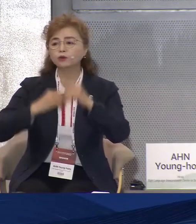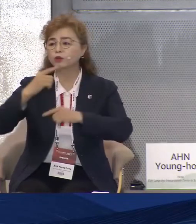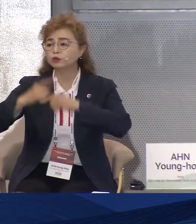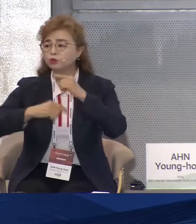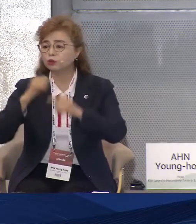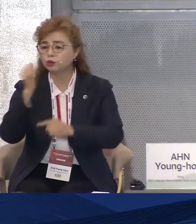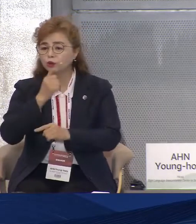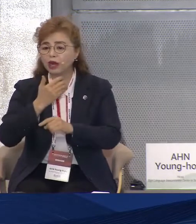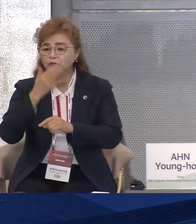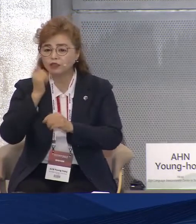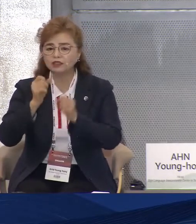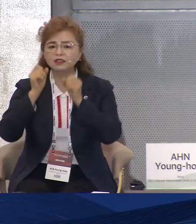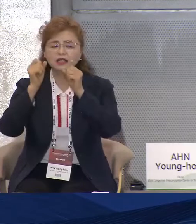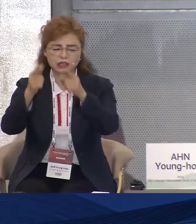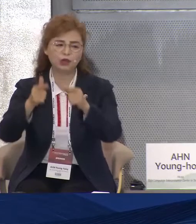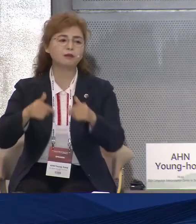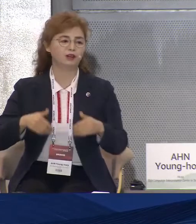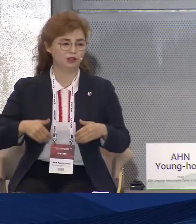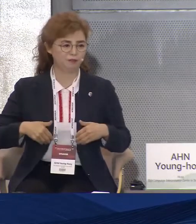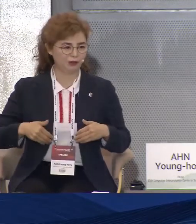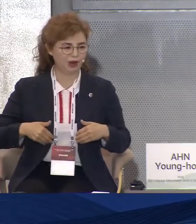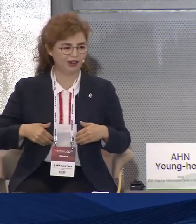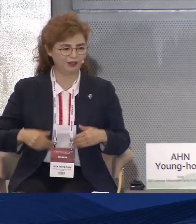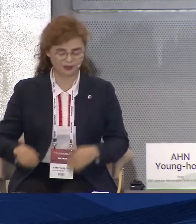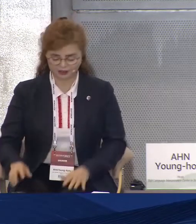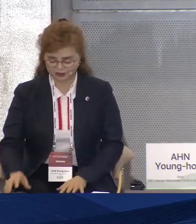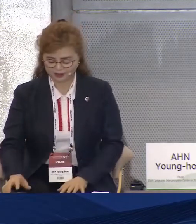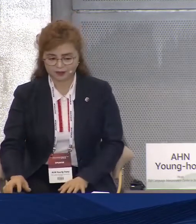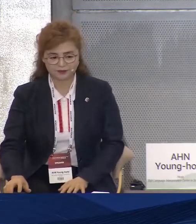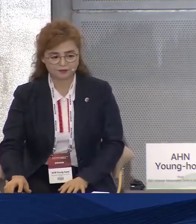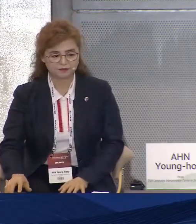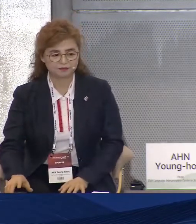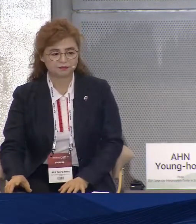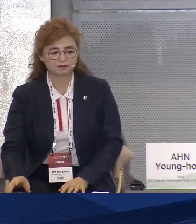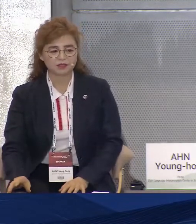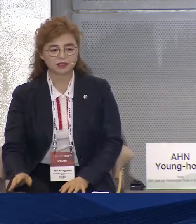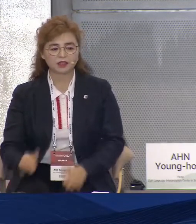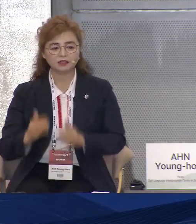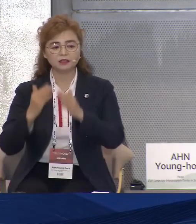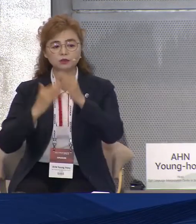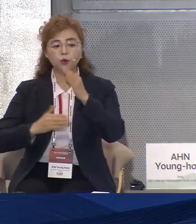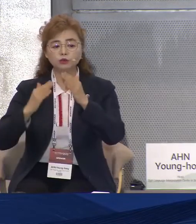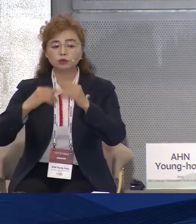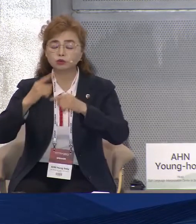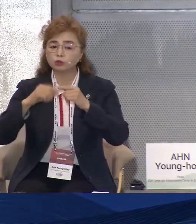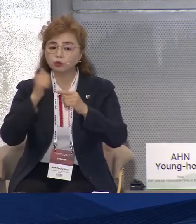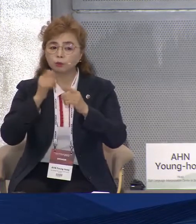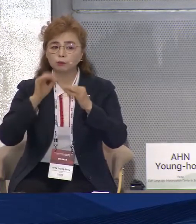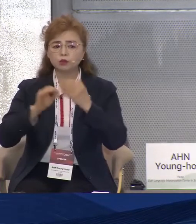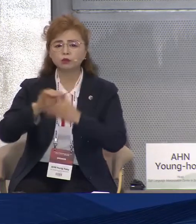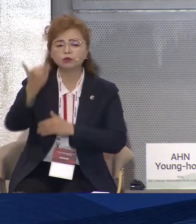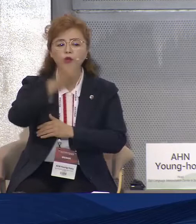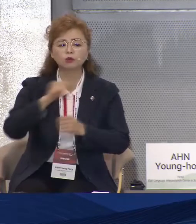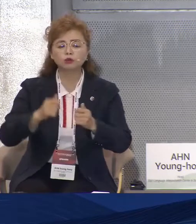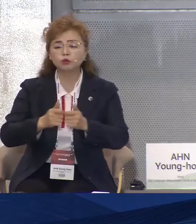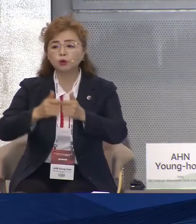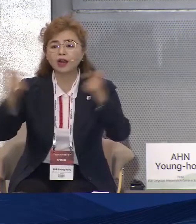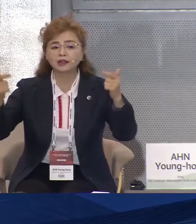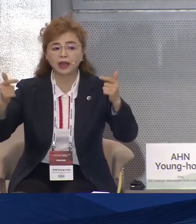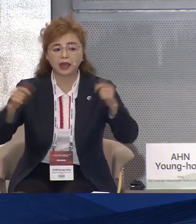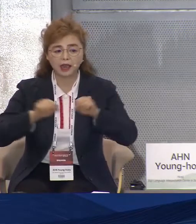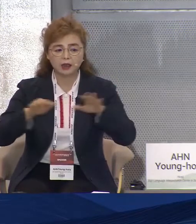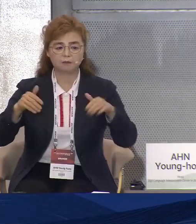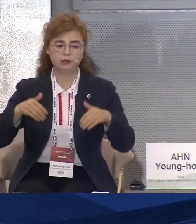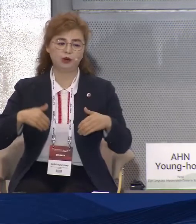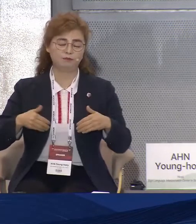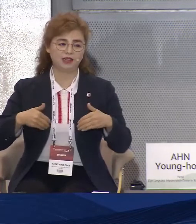loss. And we have to give chances to interpreters with hearing loss to just work